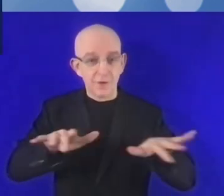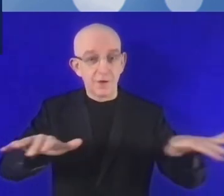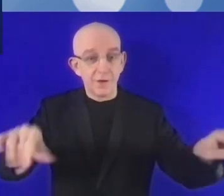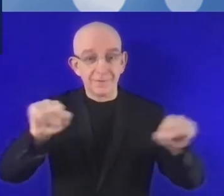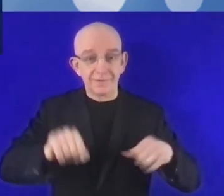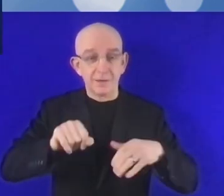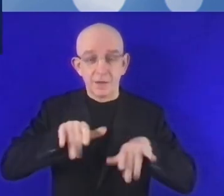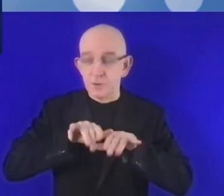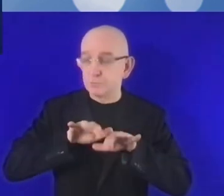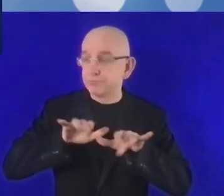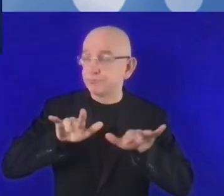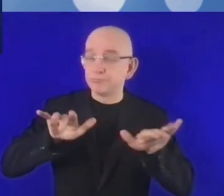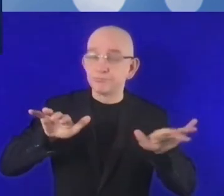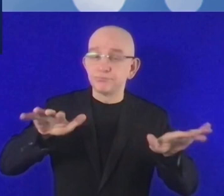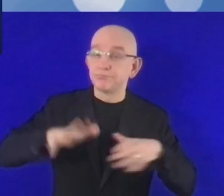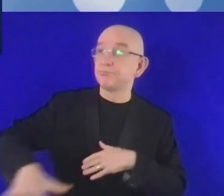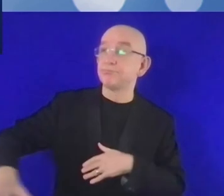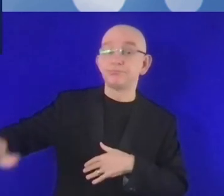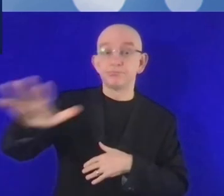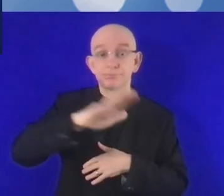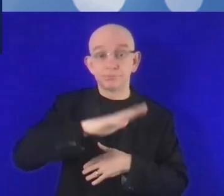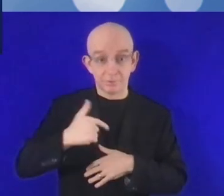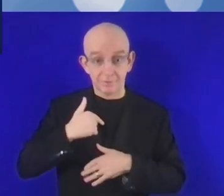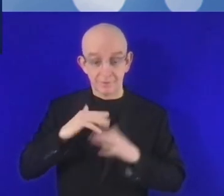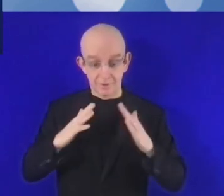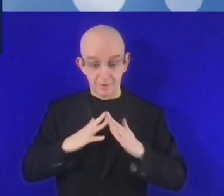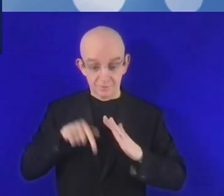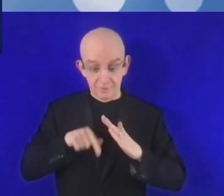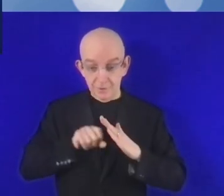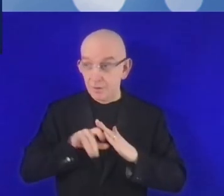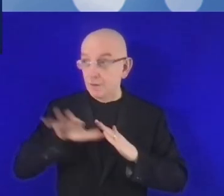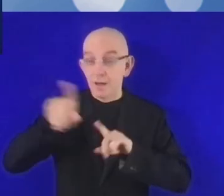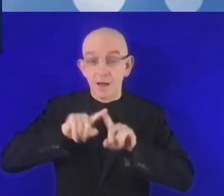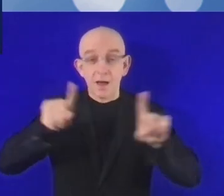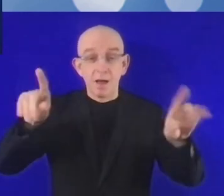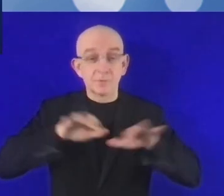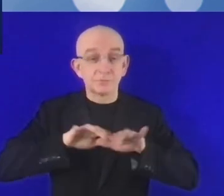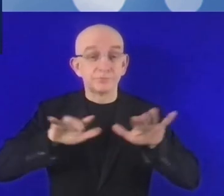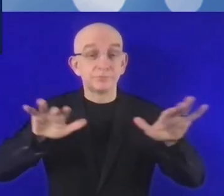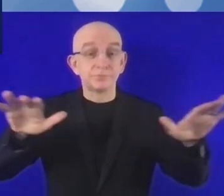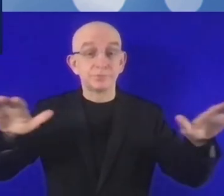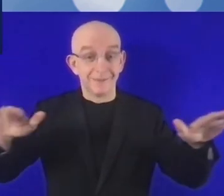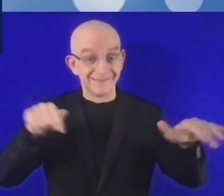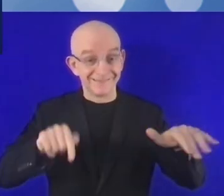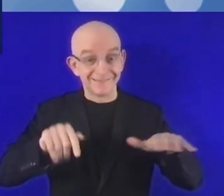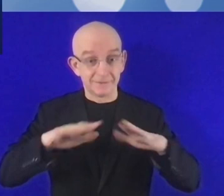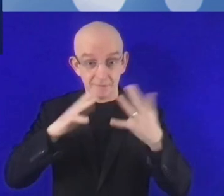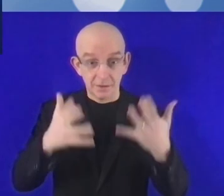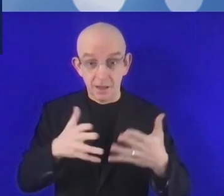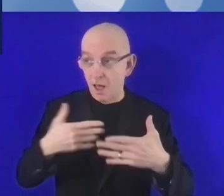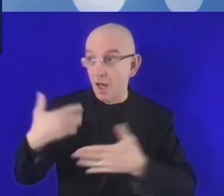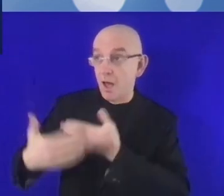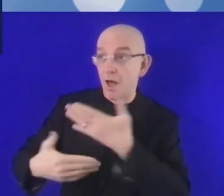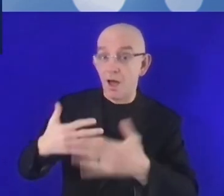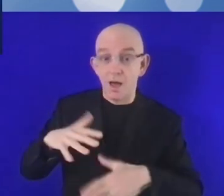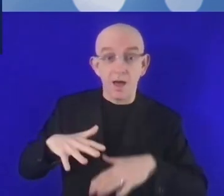Is the global network the final frontier? I'm sure those questions will be an inherent part of